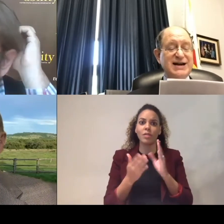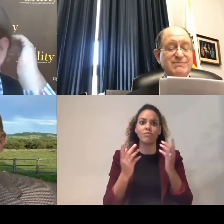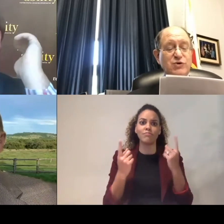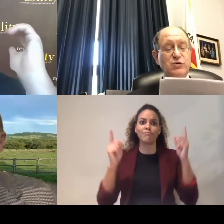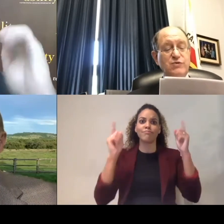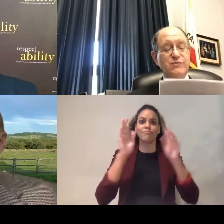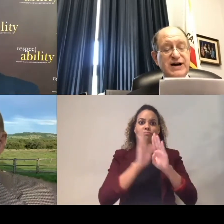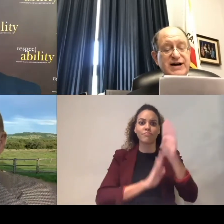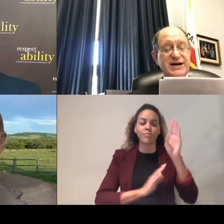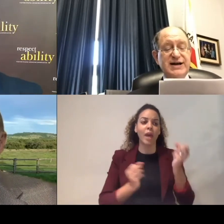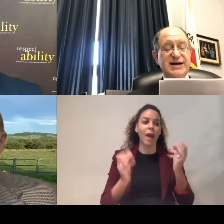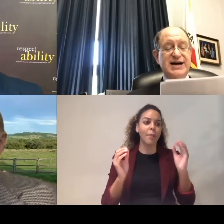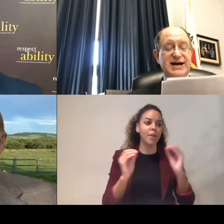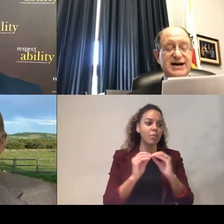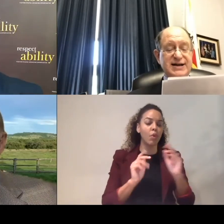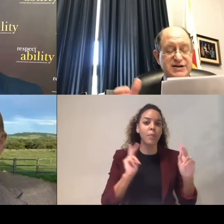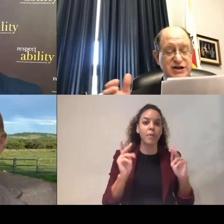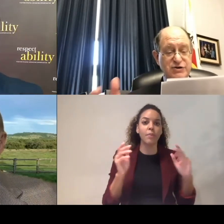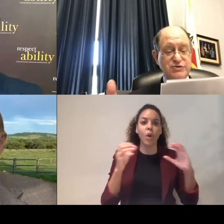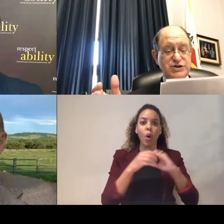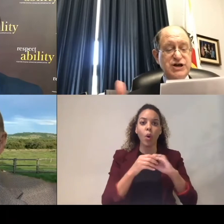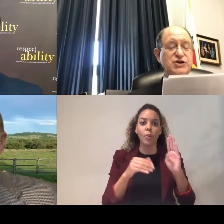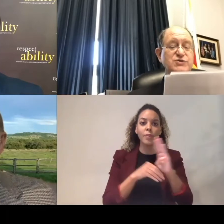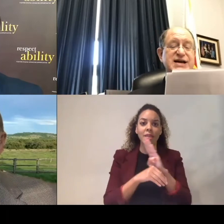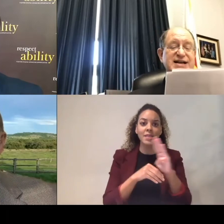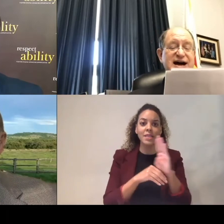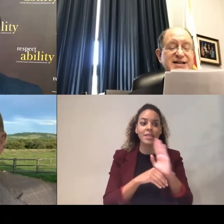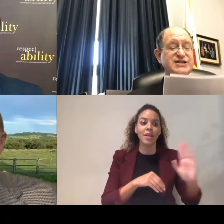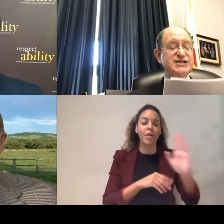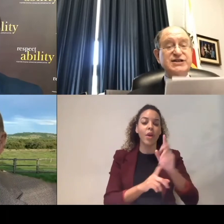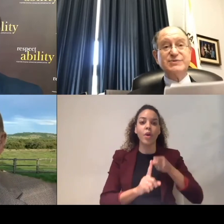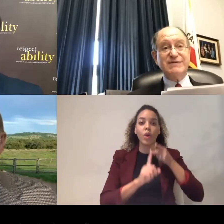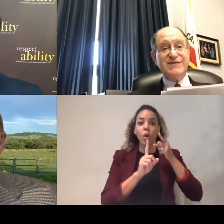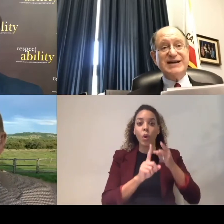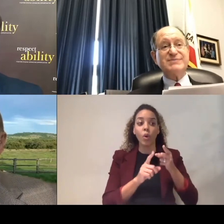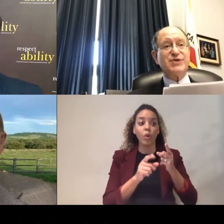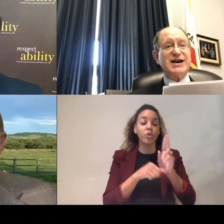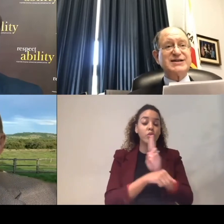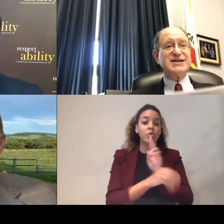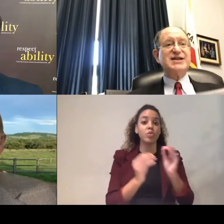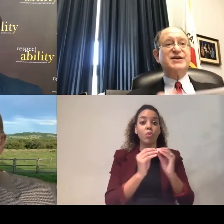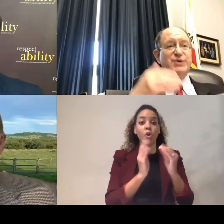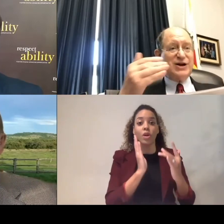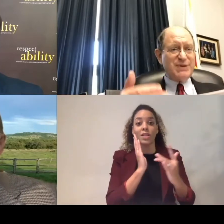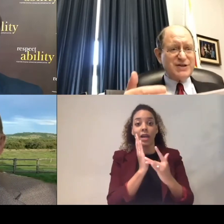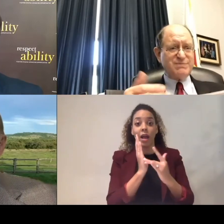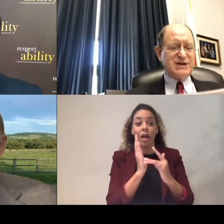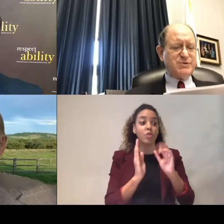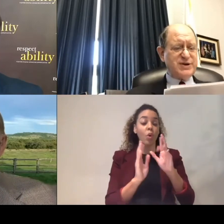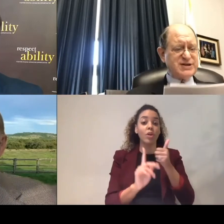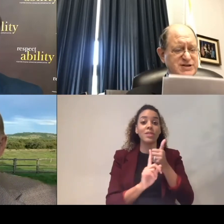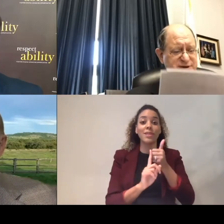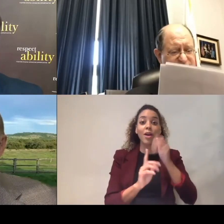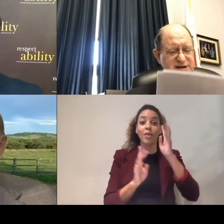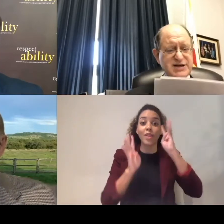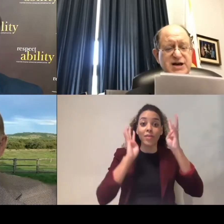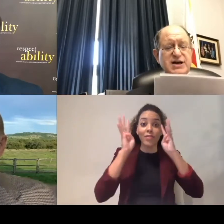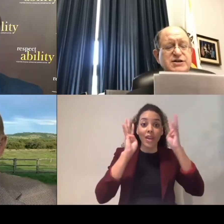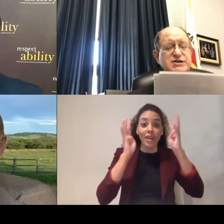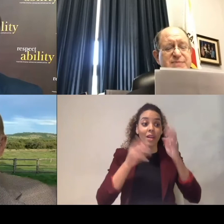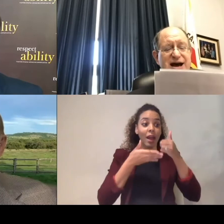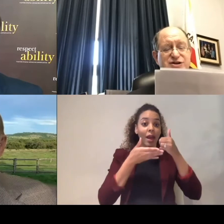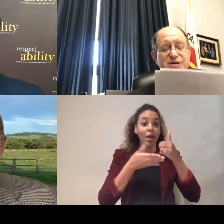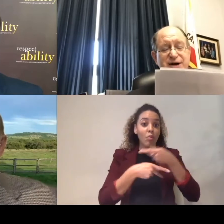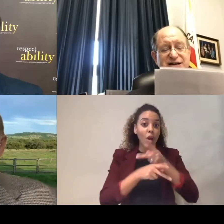might move to use new technologies and to invent products that will help other people with disabilities?